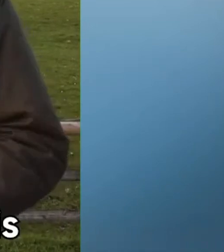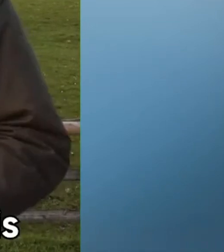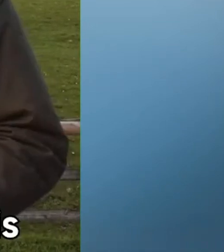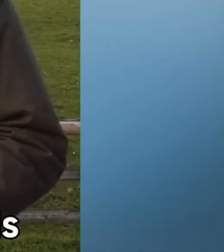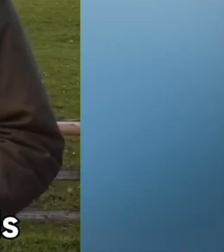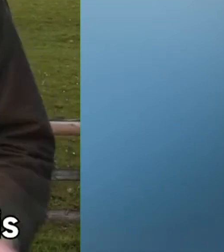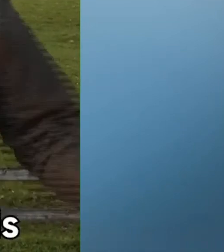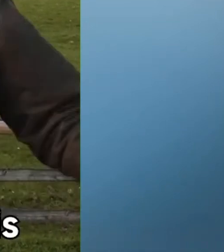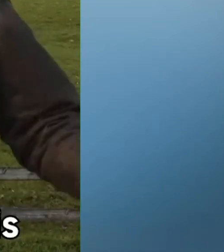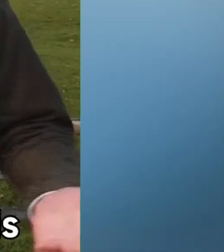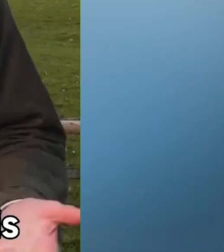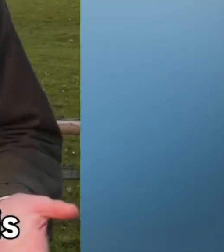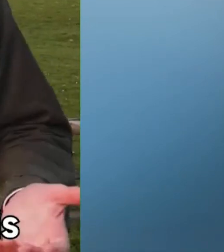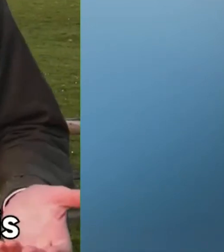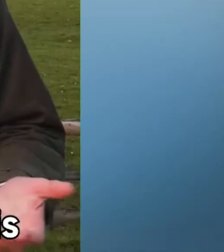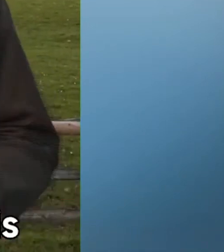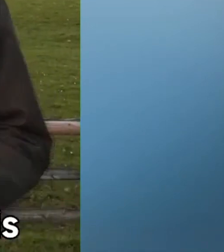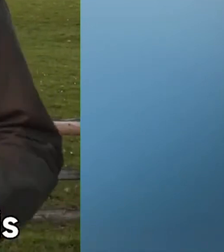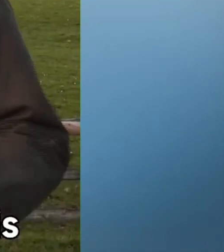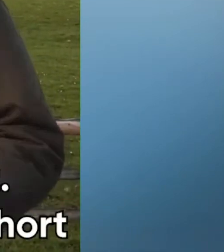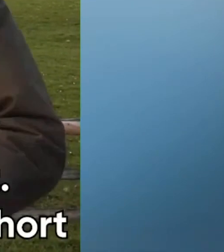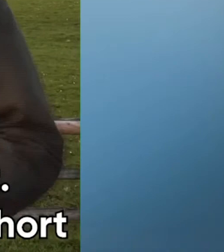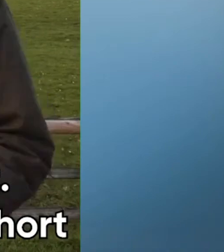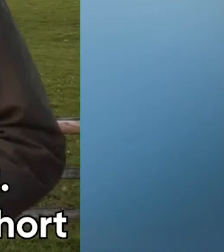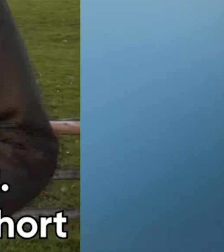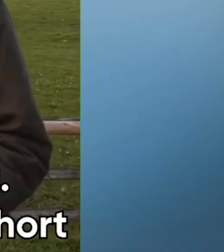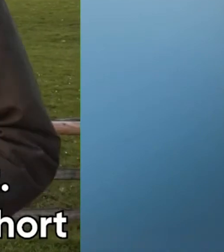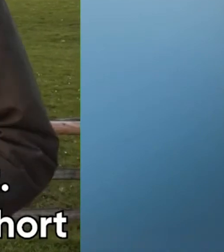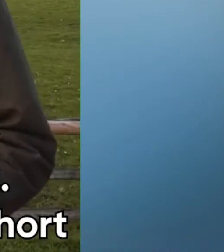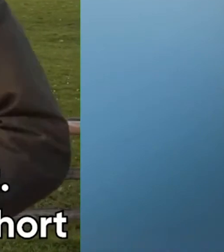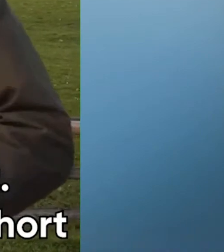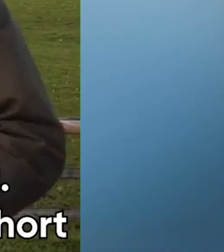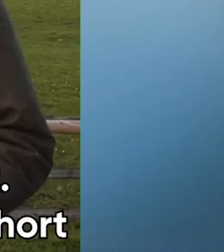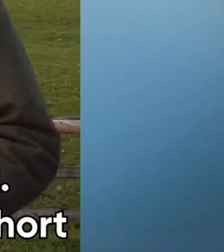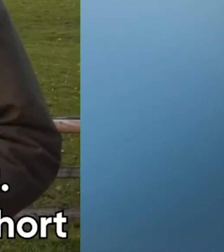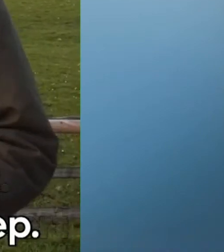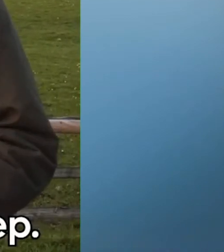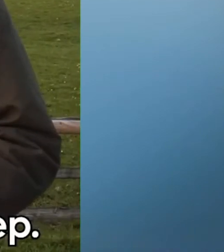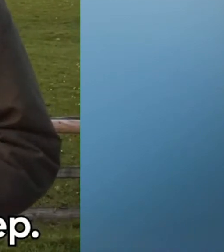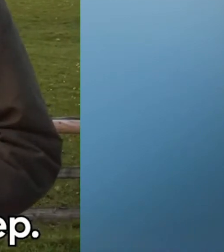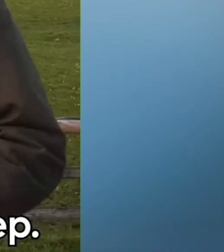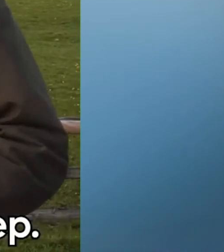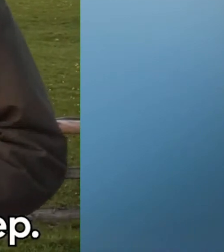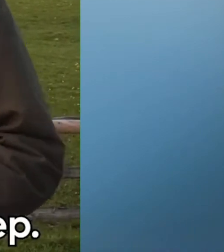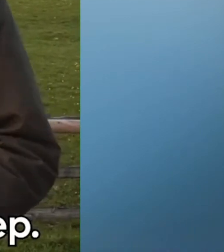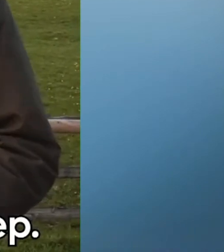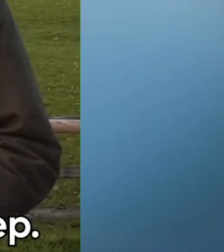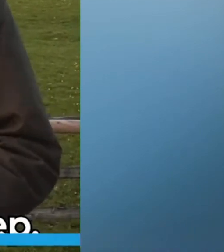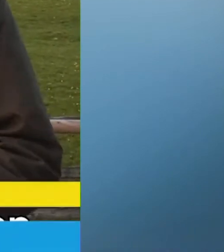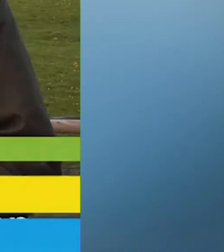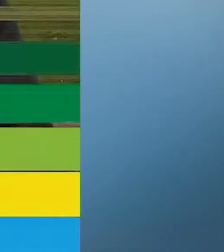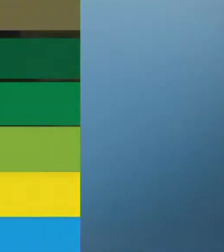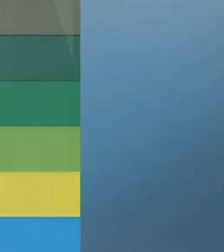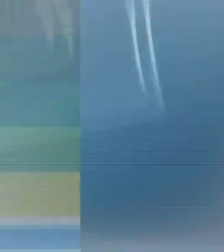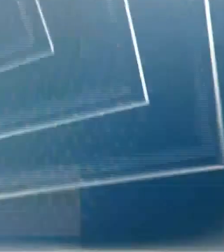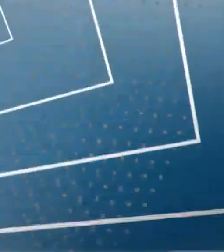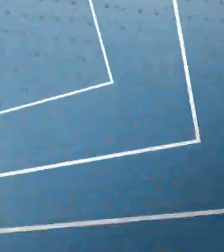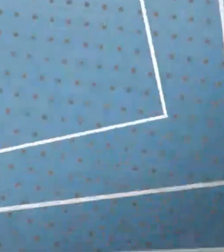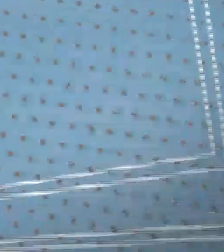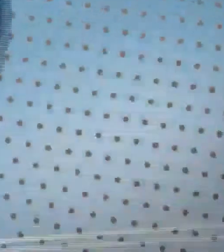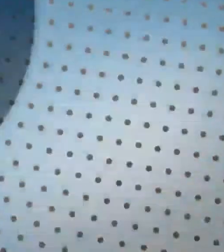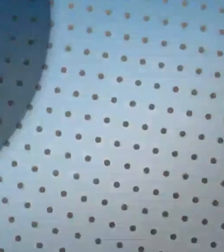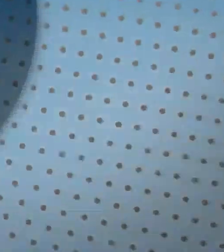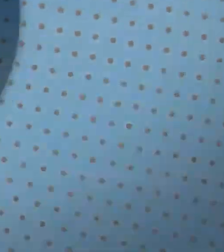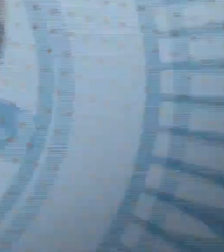quick. I think the answer is pretty clear, isn't it? Keep your dog on a short lead if you're anywhere near sheep.